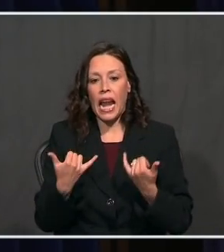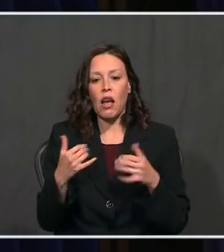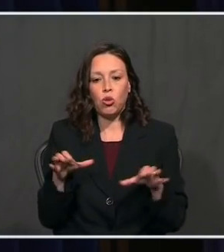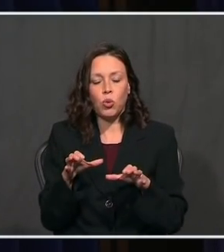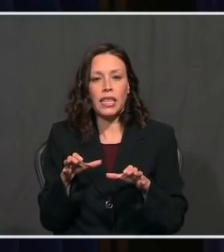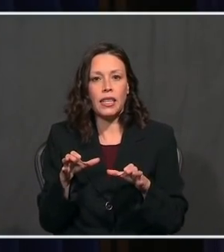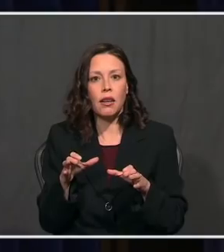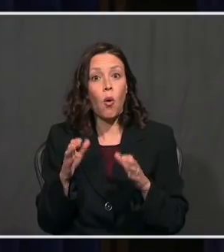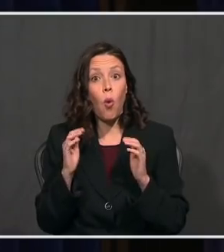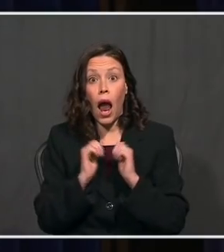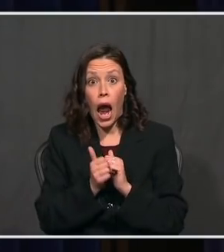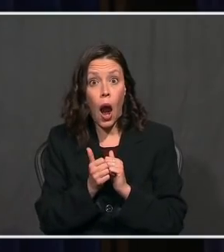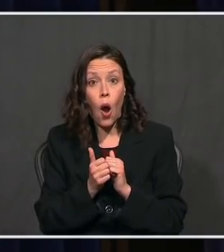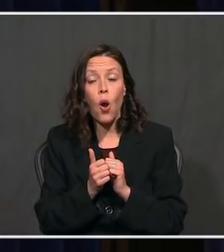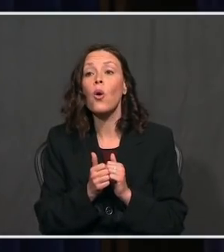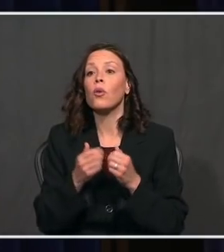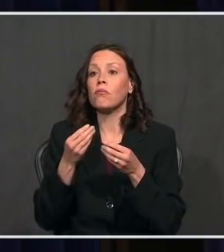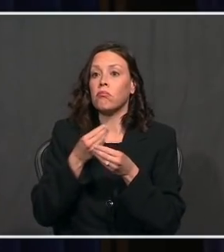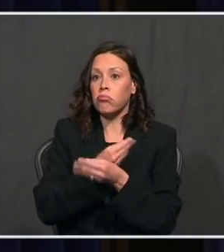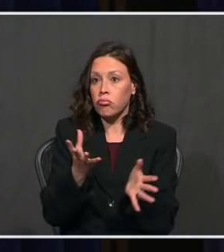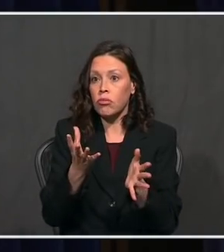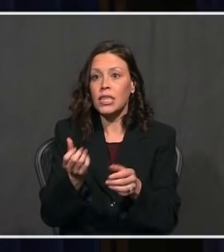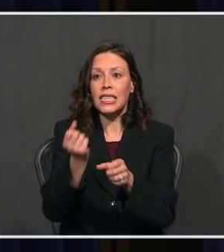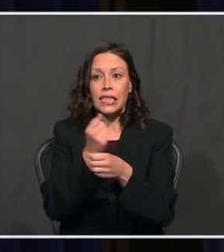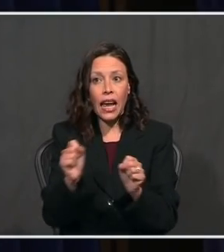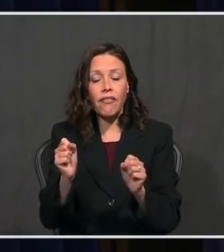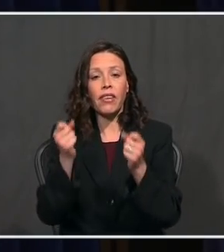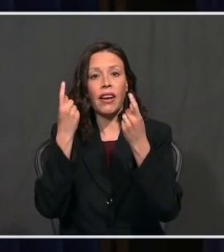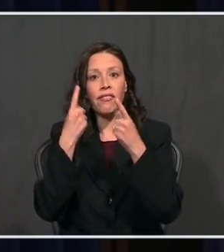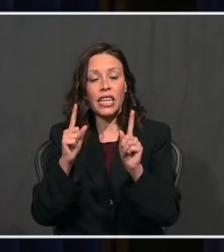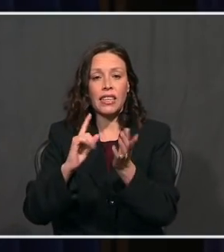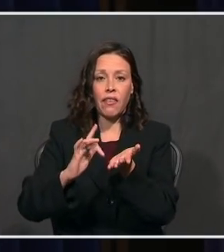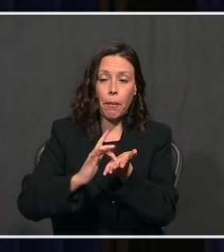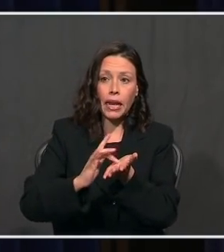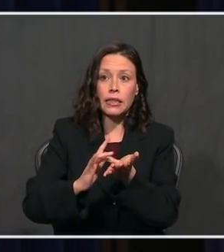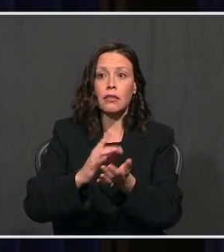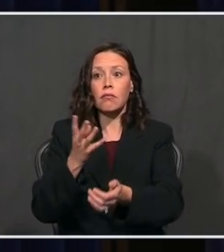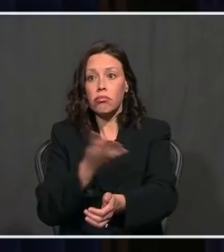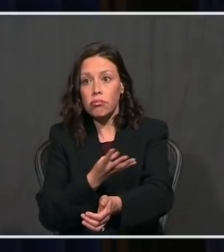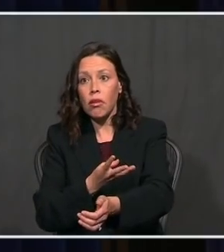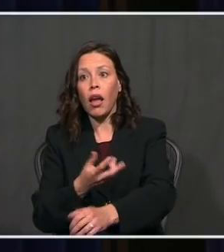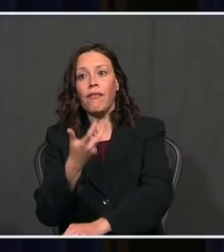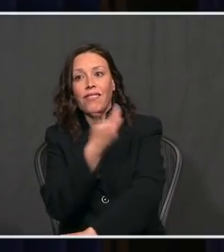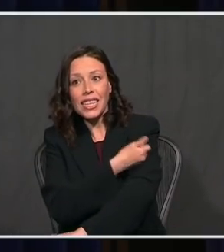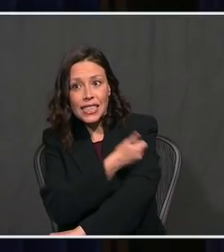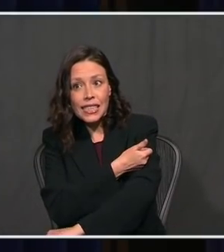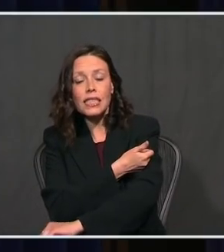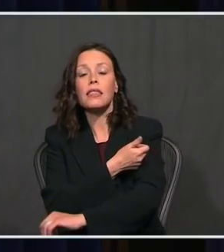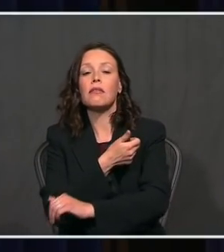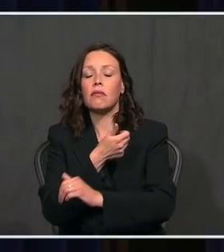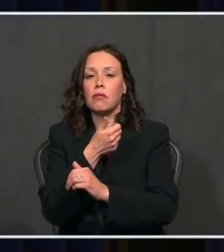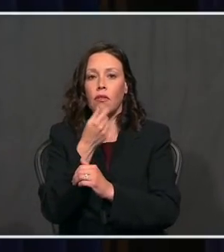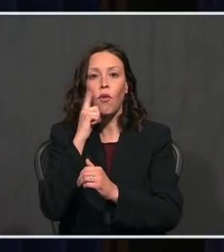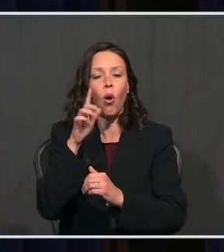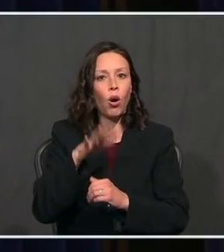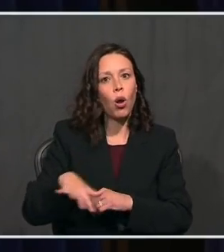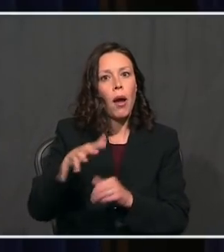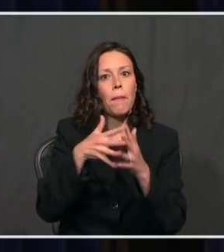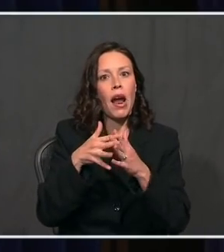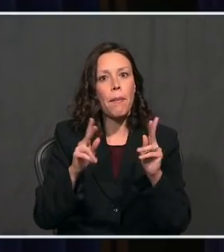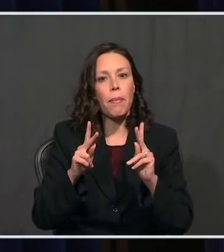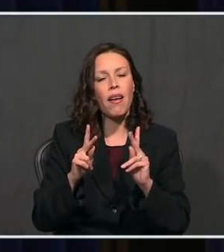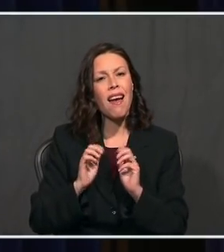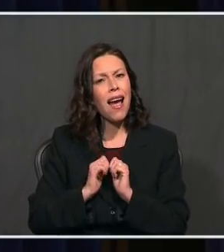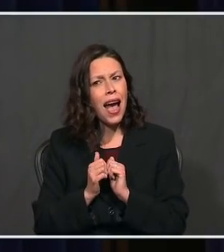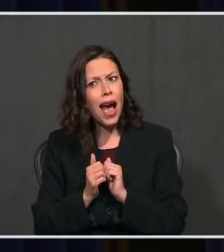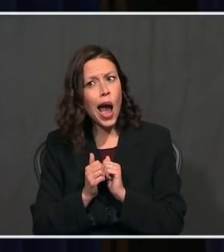right, by delivering safe and effective therapeutics and vaccines to the American people. And how did this come to fruition?